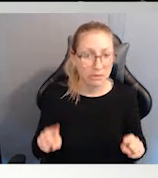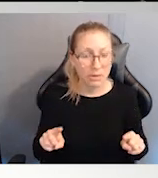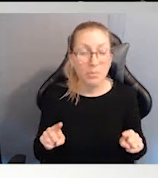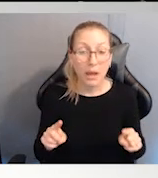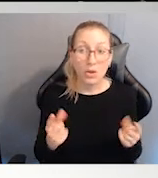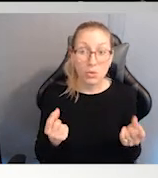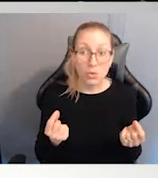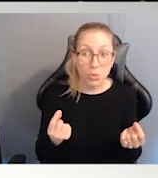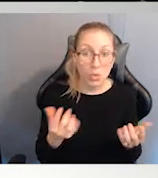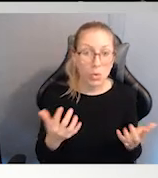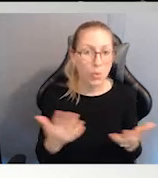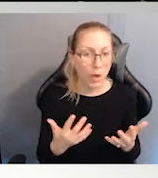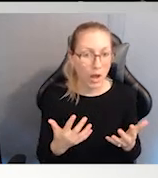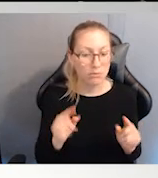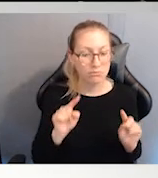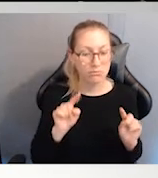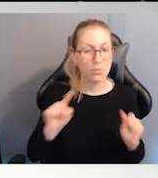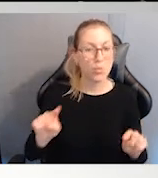and